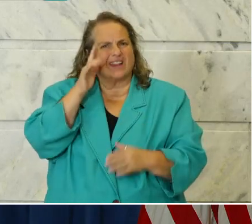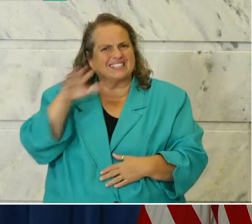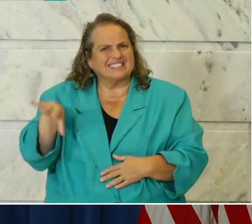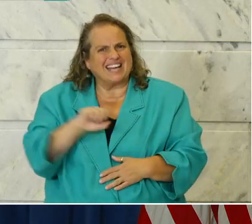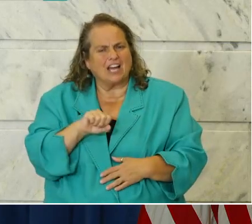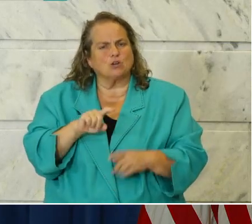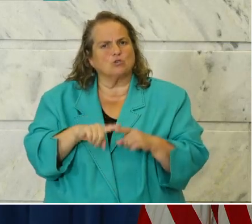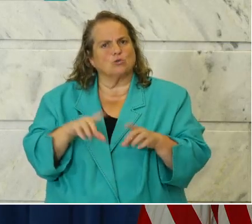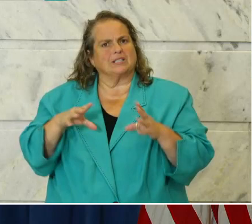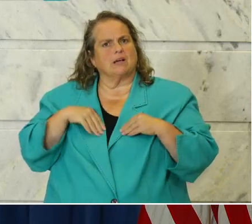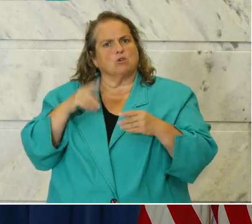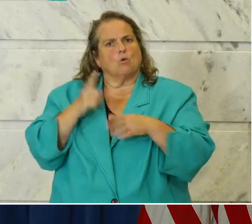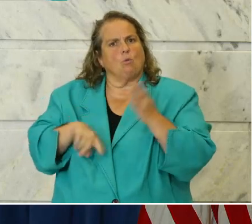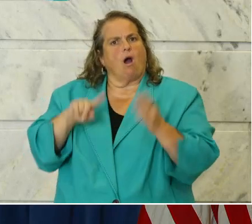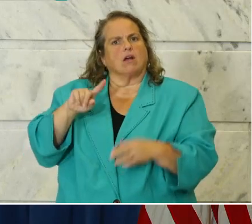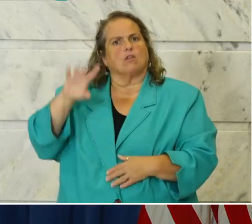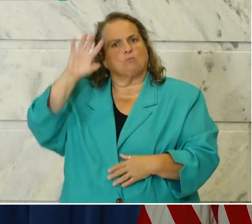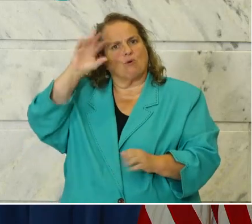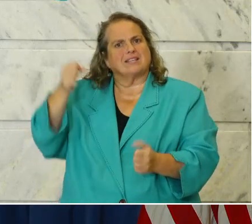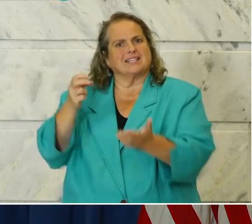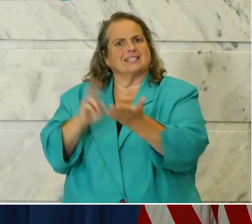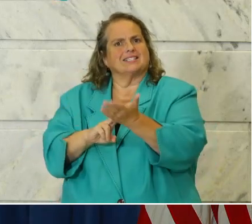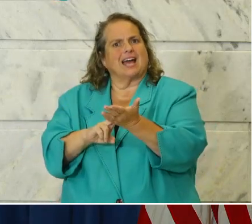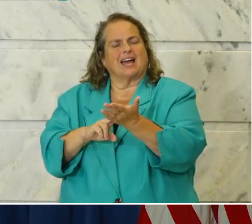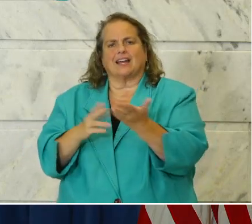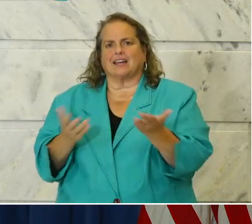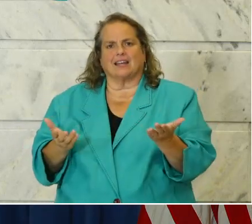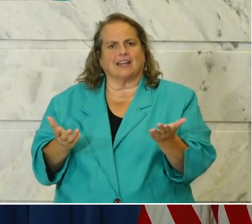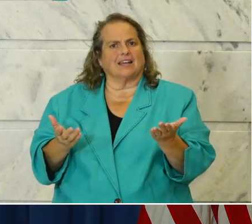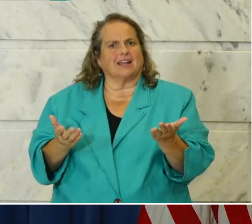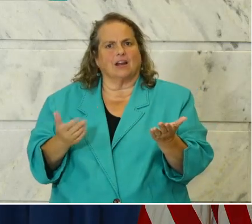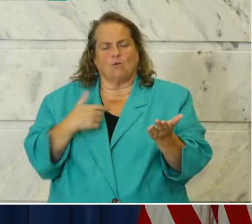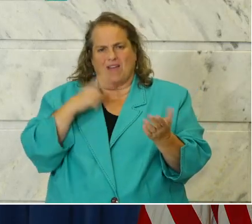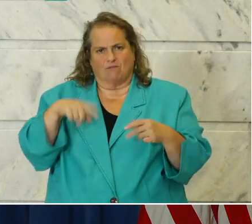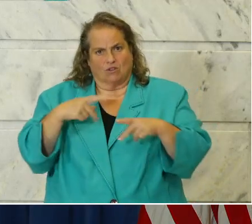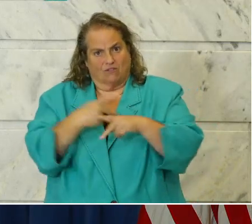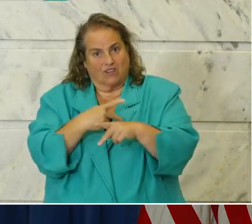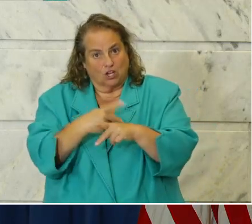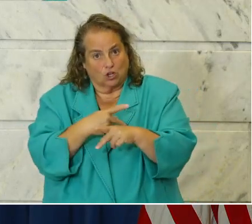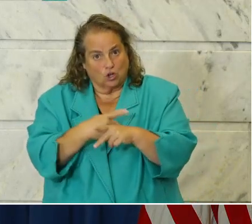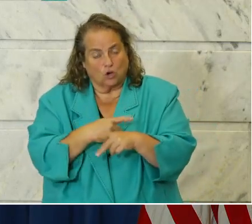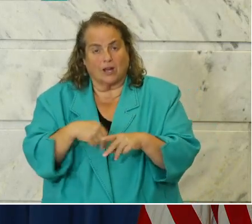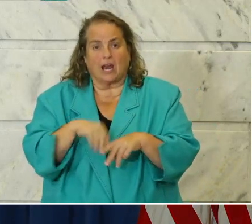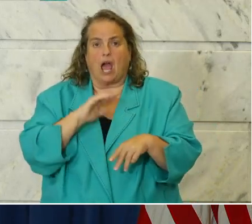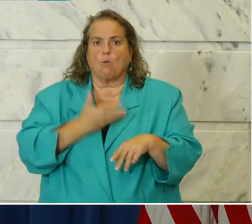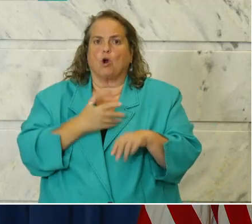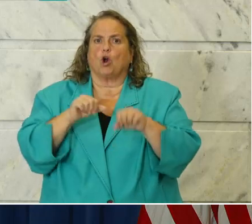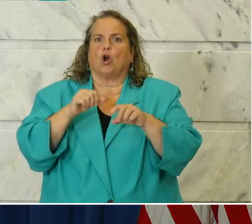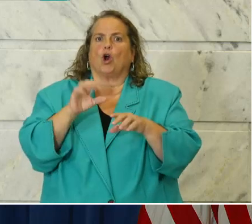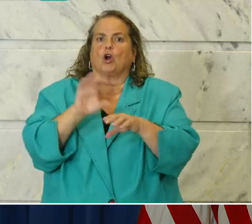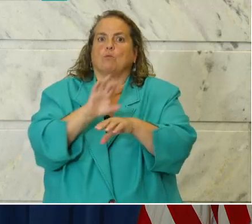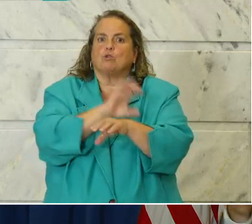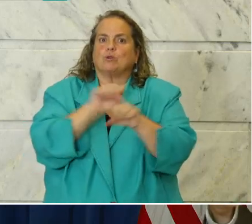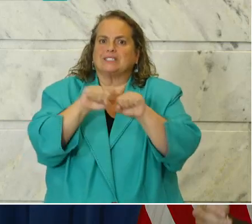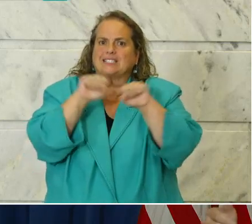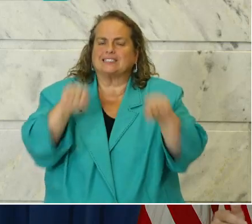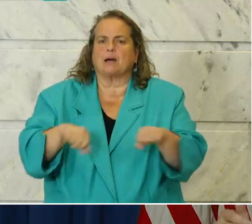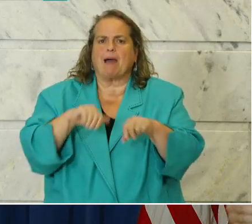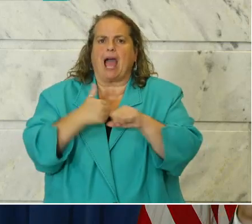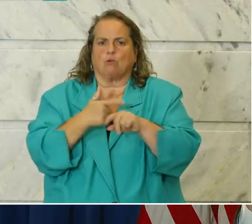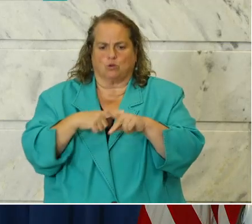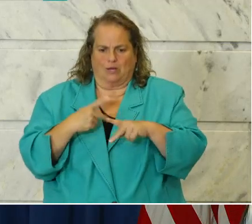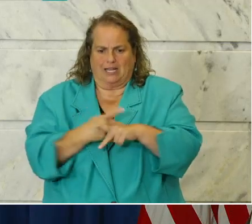in our computer system, put in 2000, on how different things are calculated, where dollars are coming from, it's going to